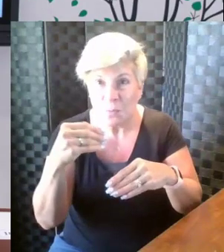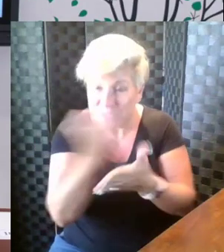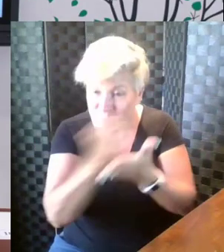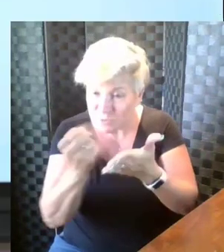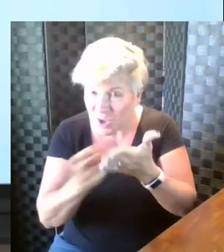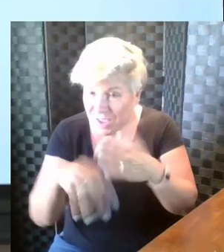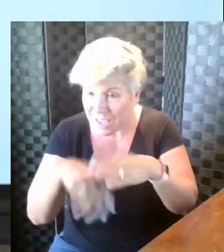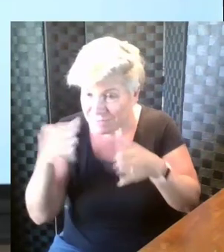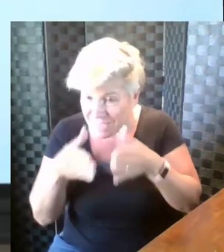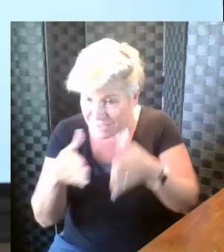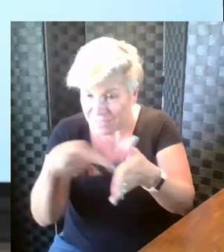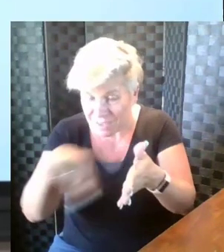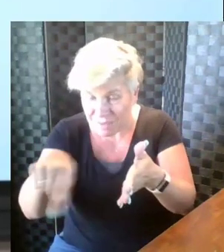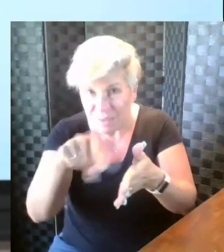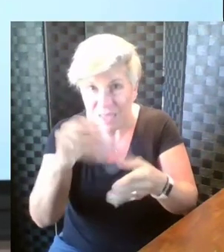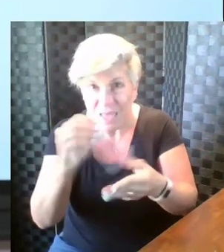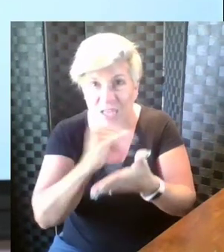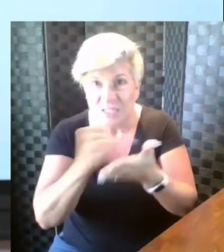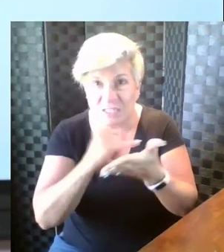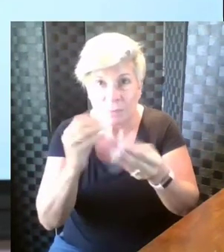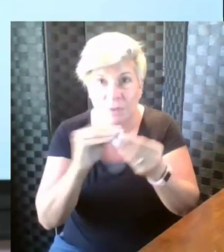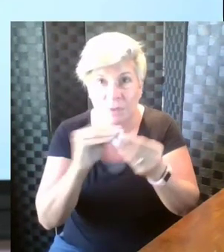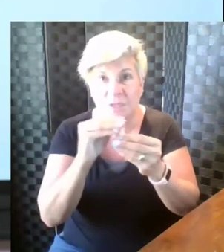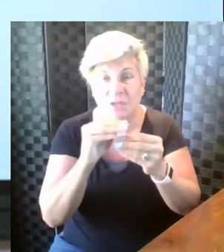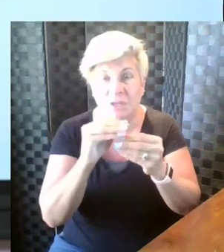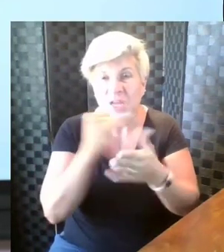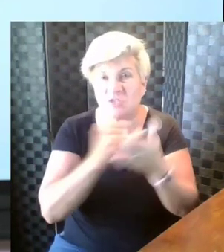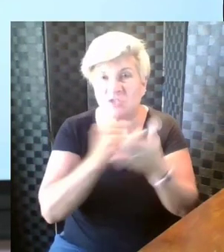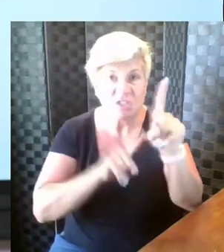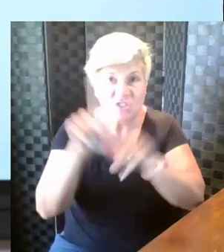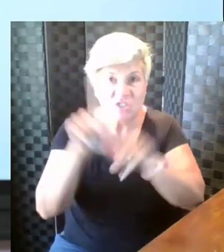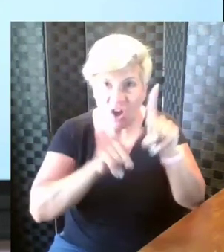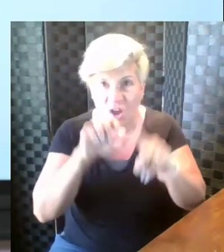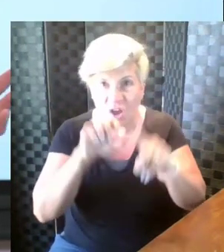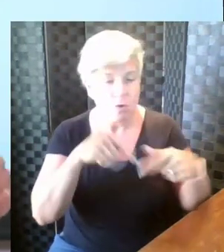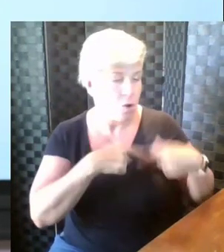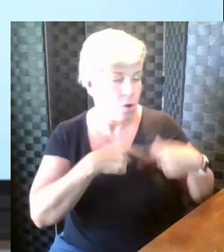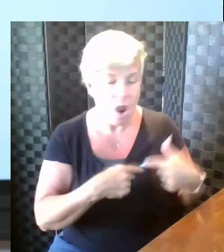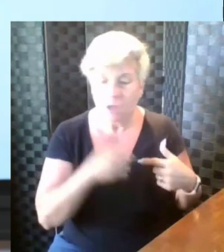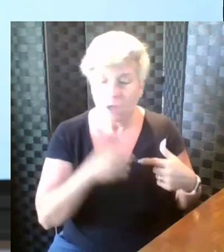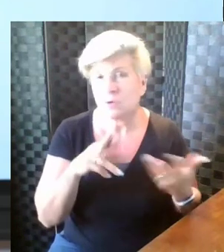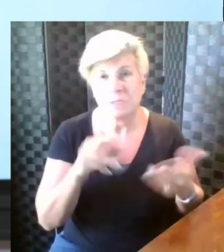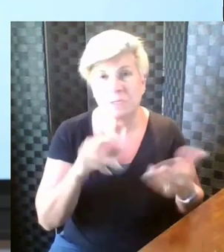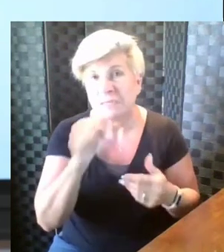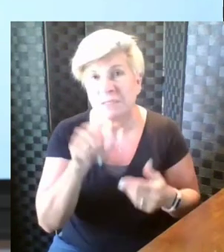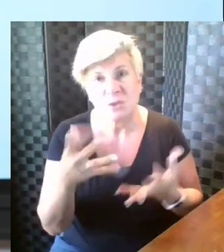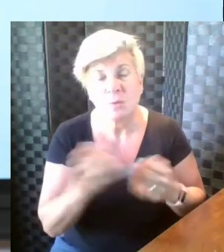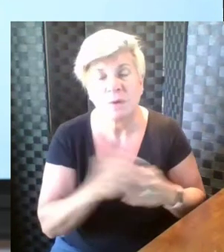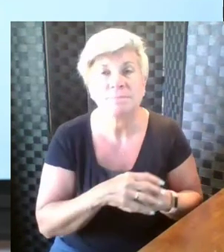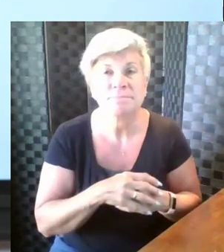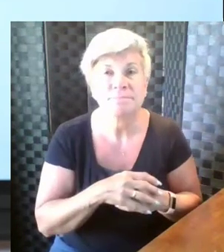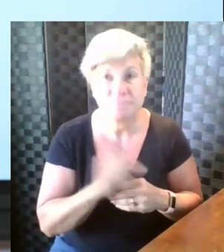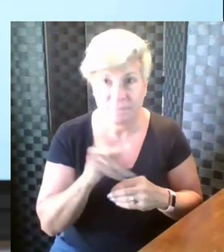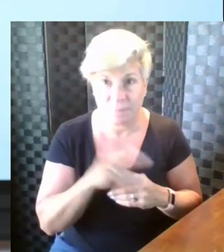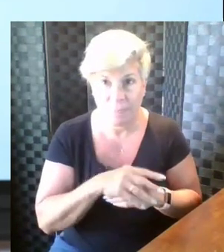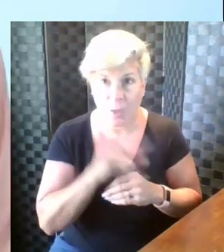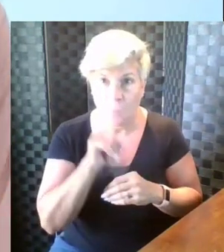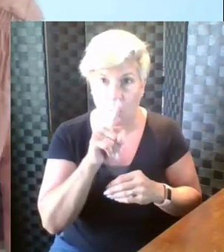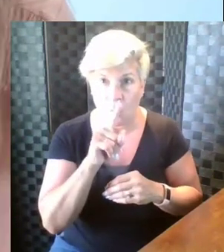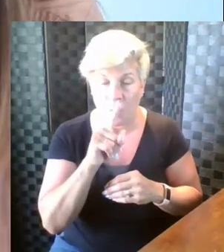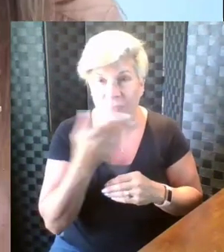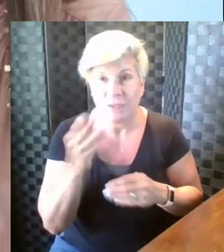chalk and draw a number line and draw stars above the numbers or hearts or anything that you like. Okay, so there's